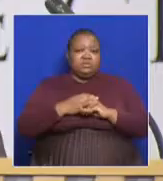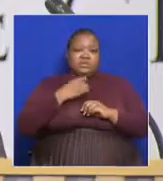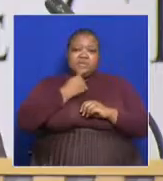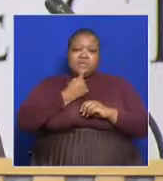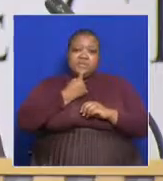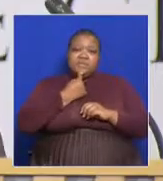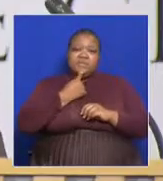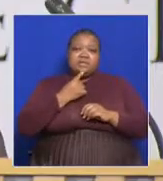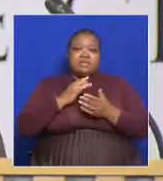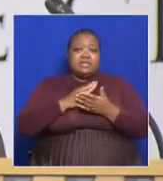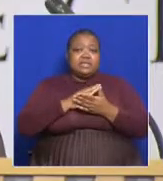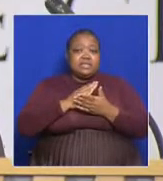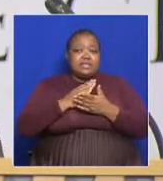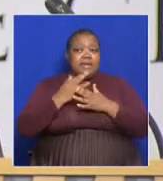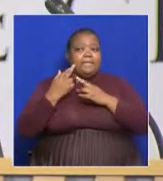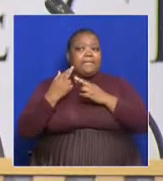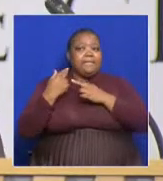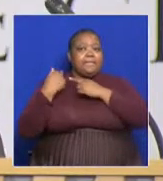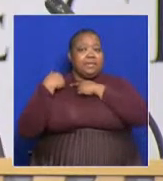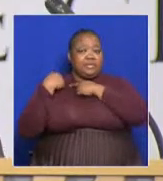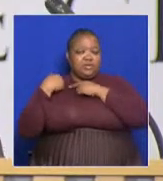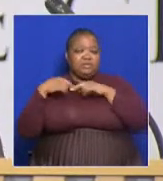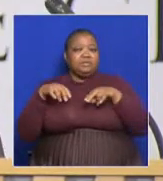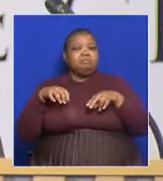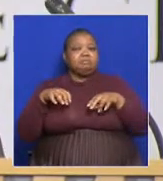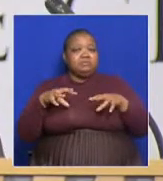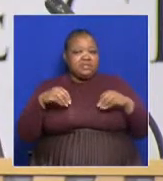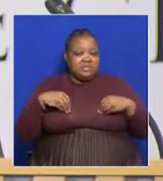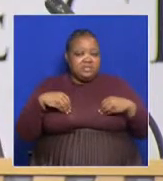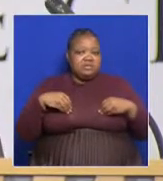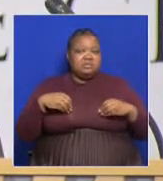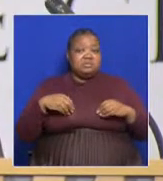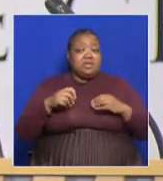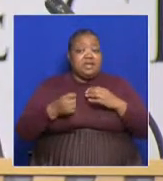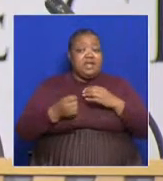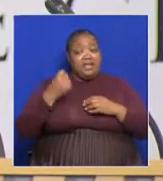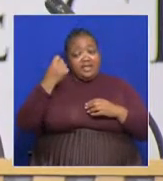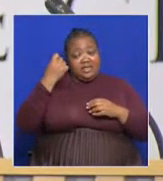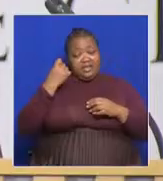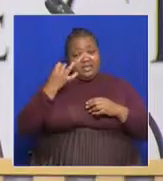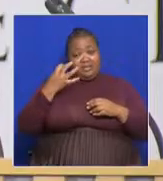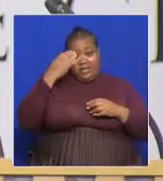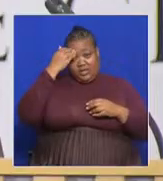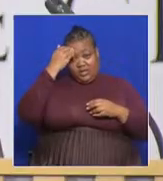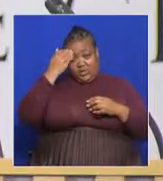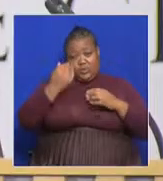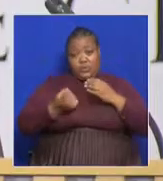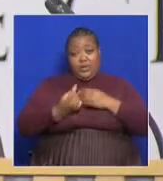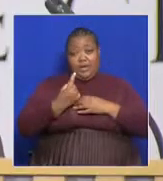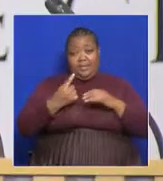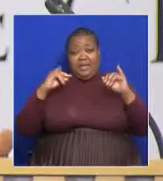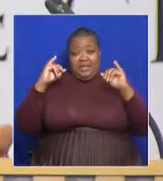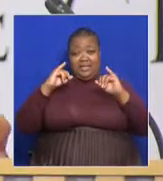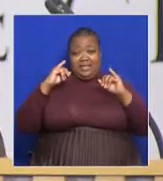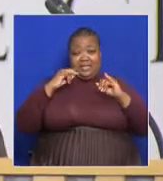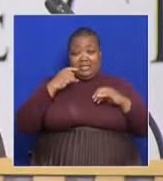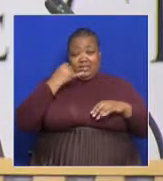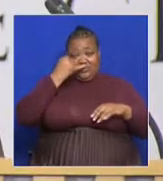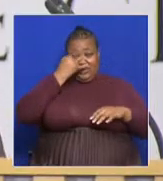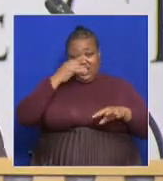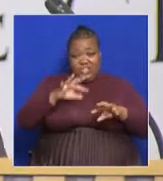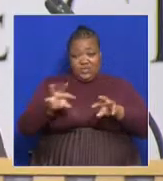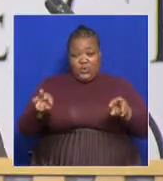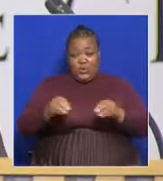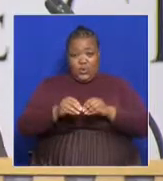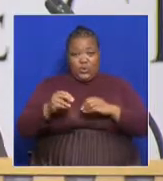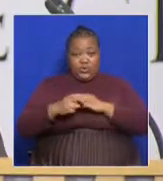I'll say that if I knew that something of this nature was going to happen, something so serious like all of these drugs getting stolen, I would have done